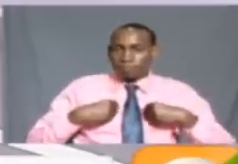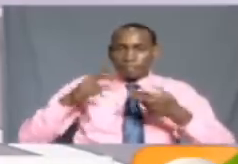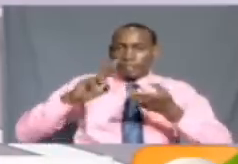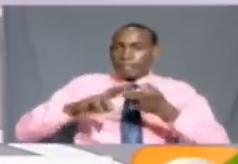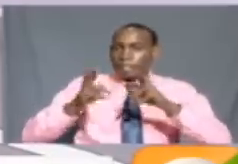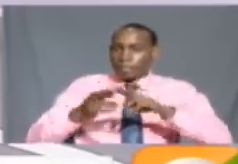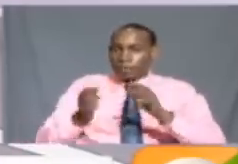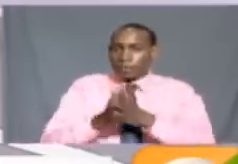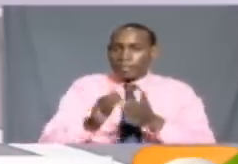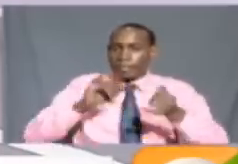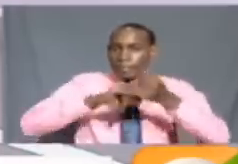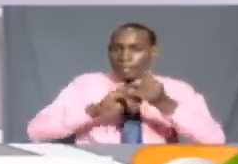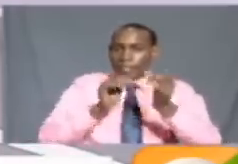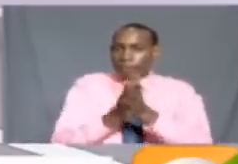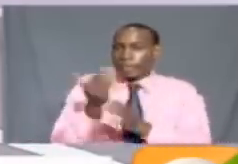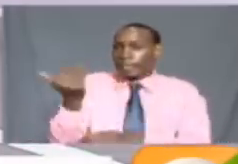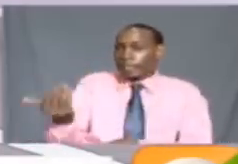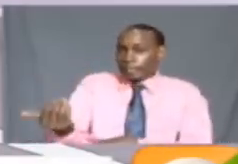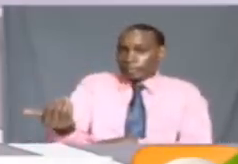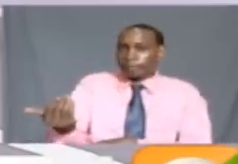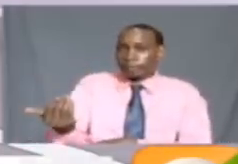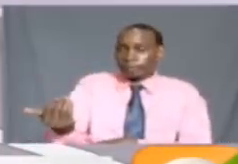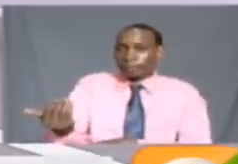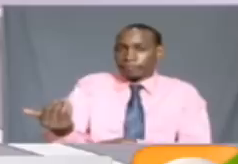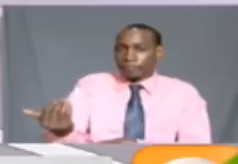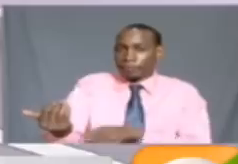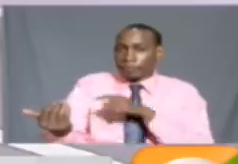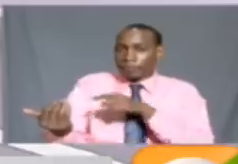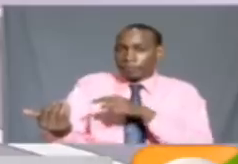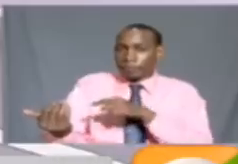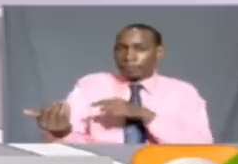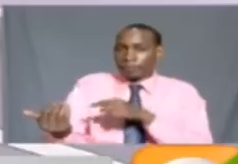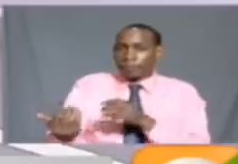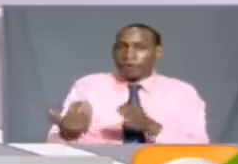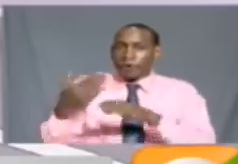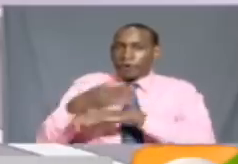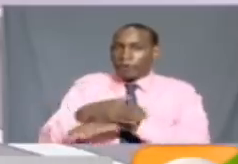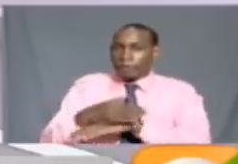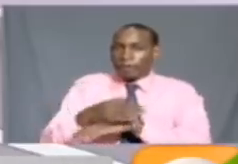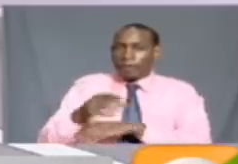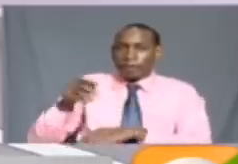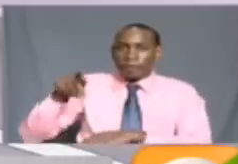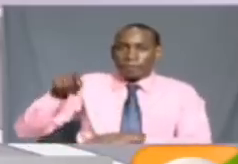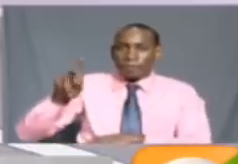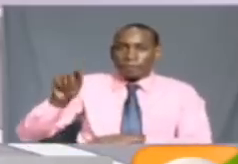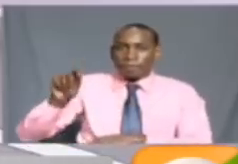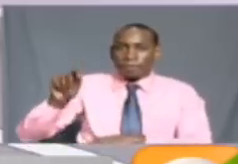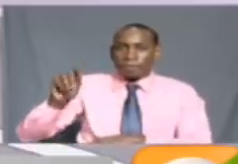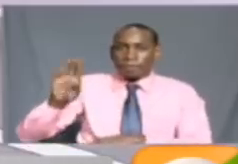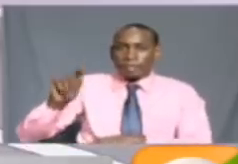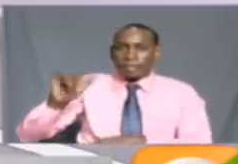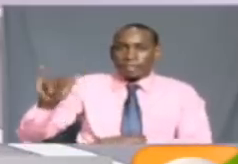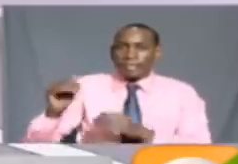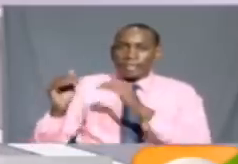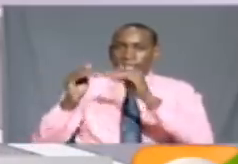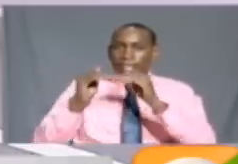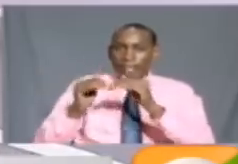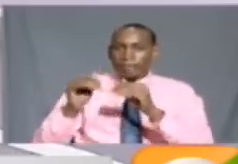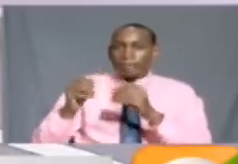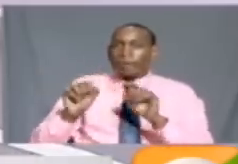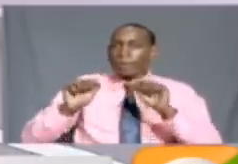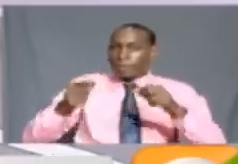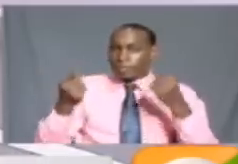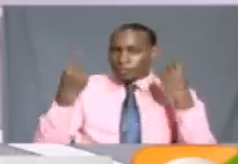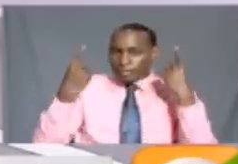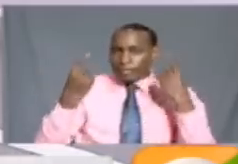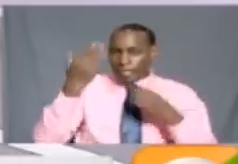relation, even marriage with a child who's over puberty age, then you would understand why that would find